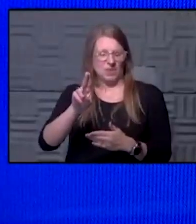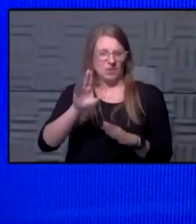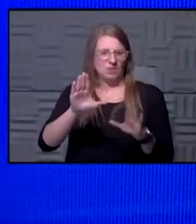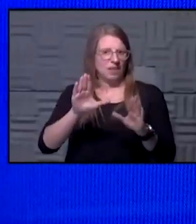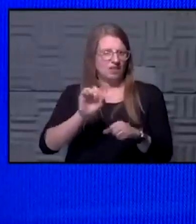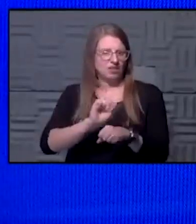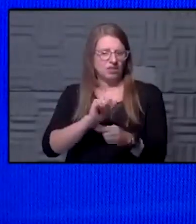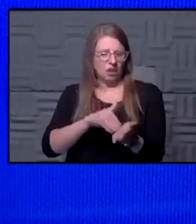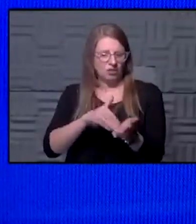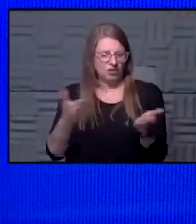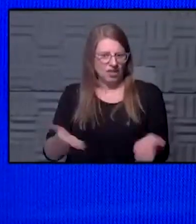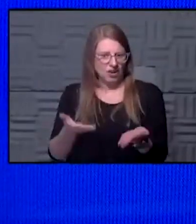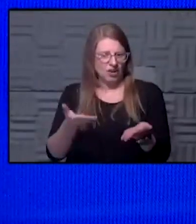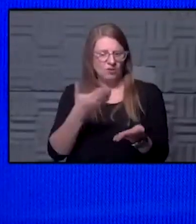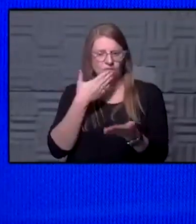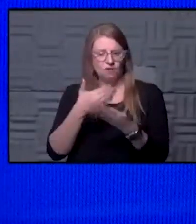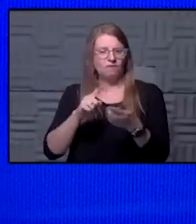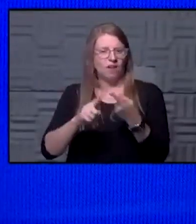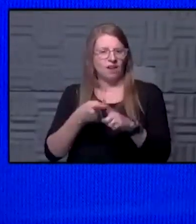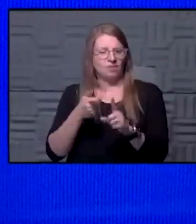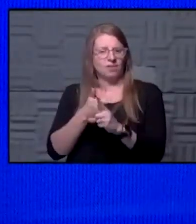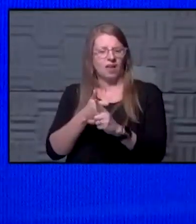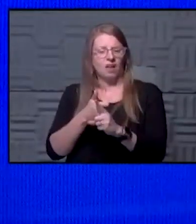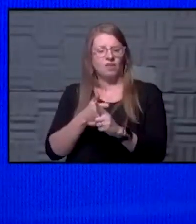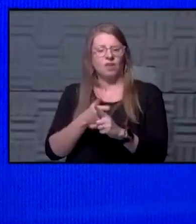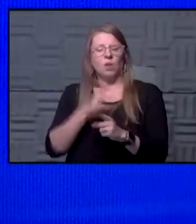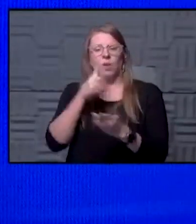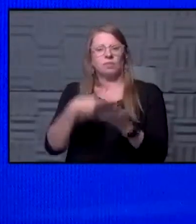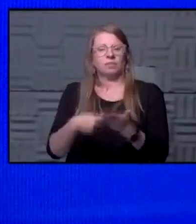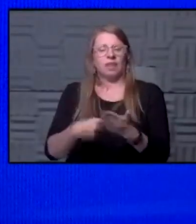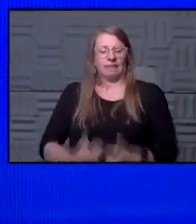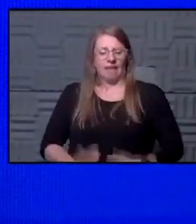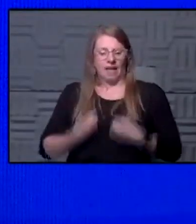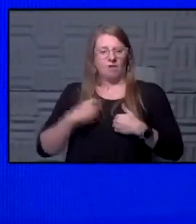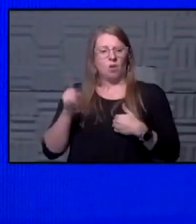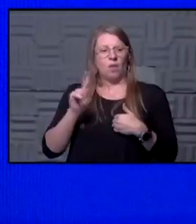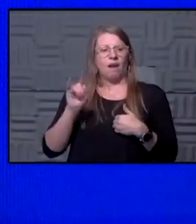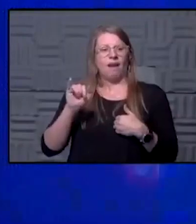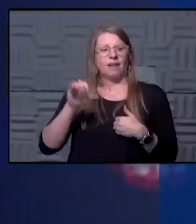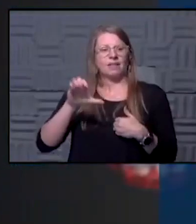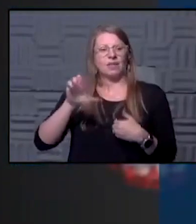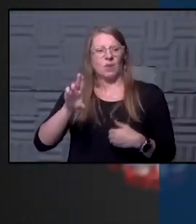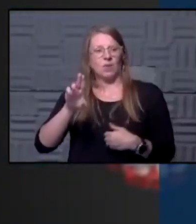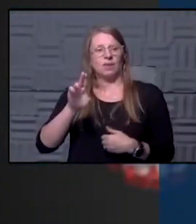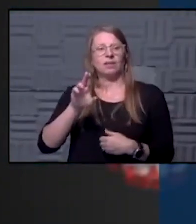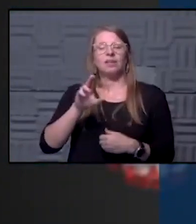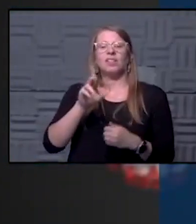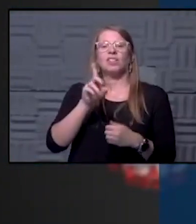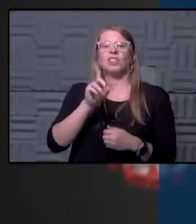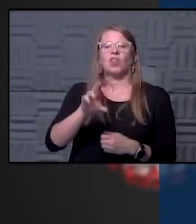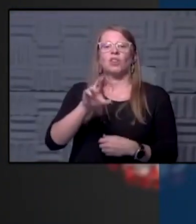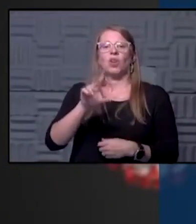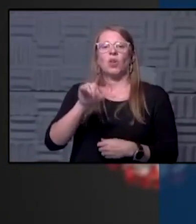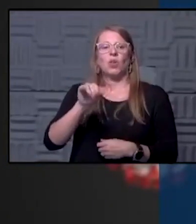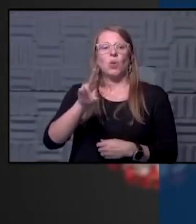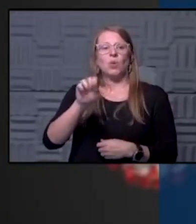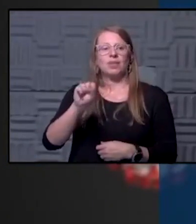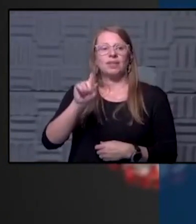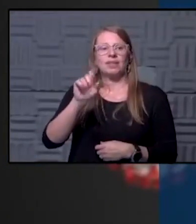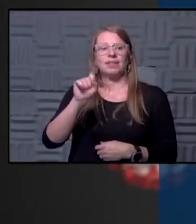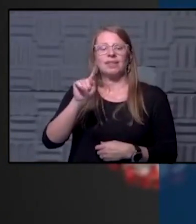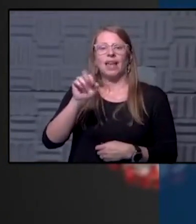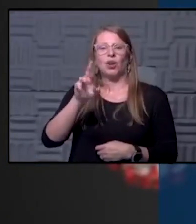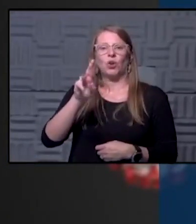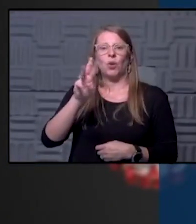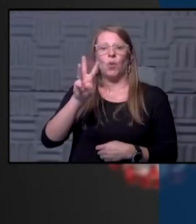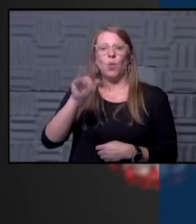doc, good friend. He talks about life in the ICU for COVID-19 patients. And if you need a little bit of extra energy about why you want to